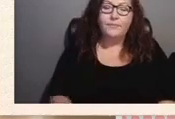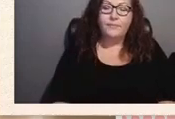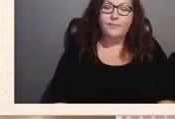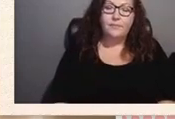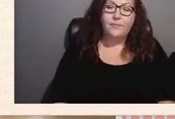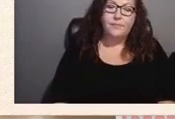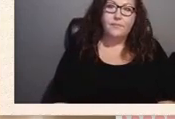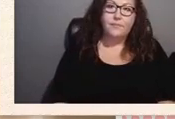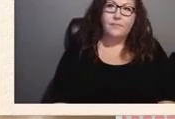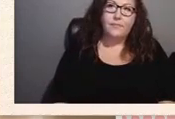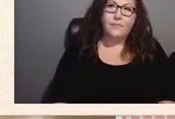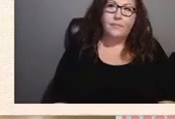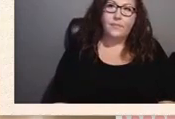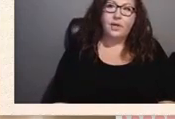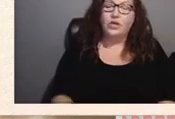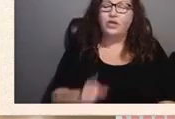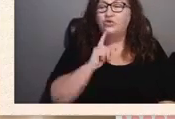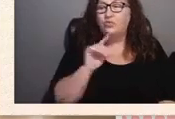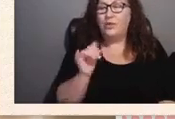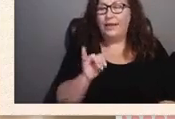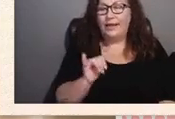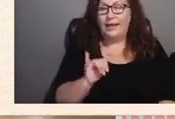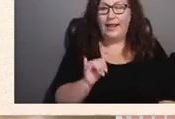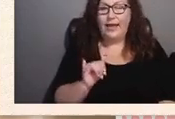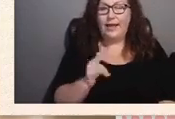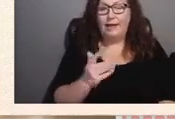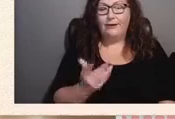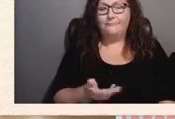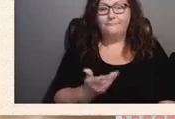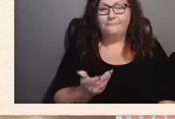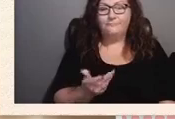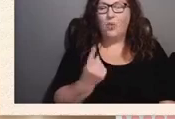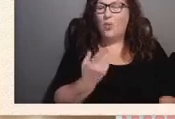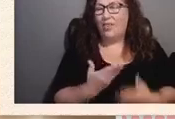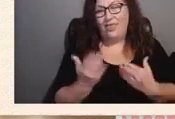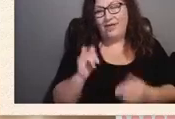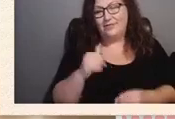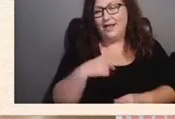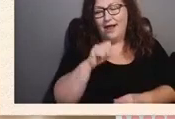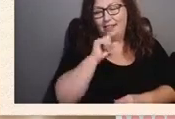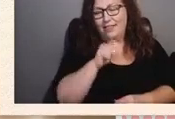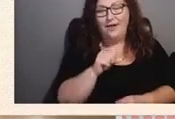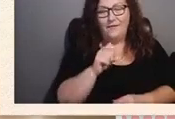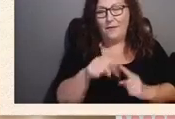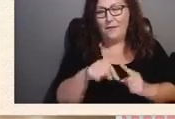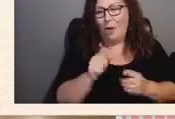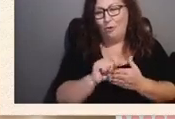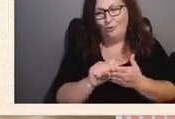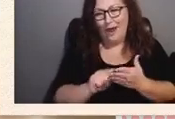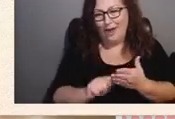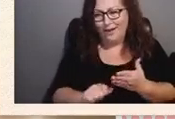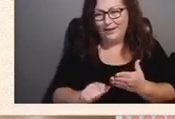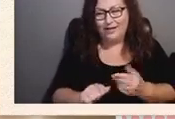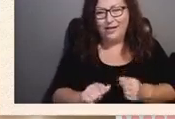it's really like that's one of the things I love about writing. It's a great way